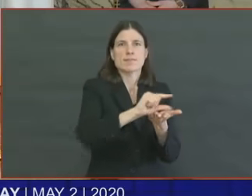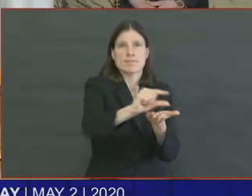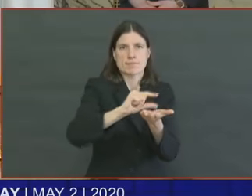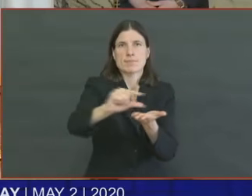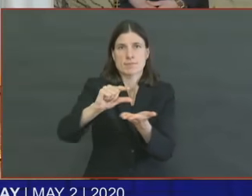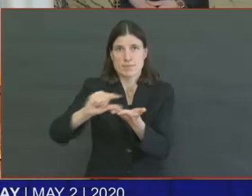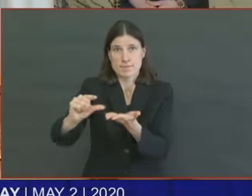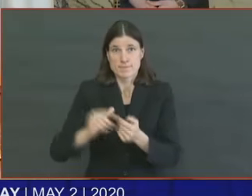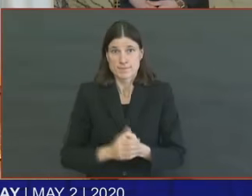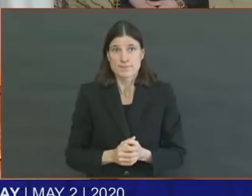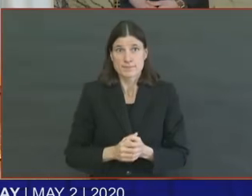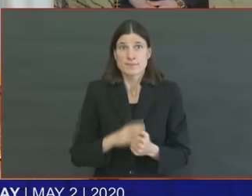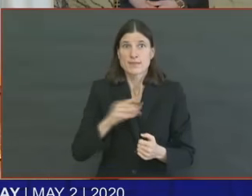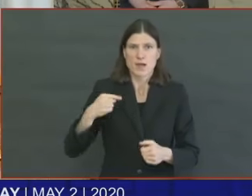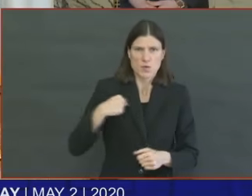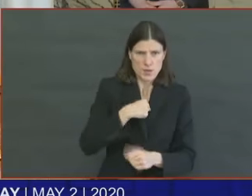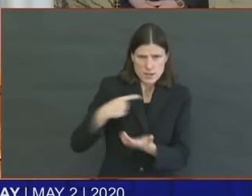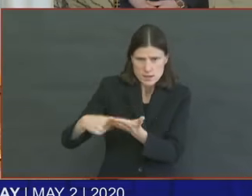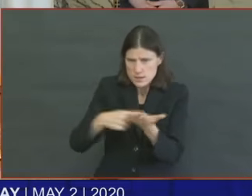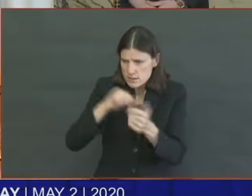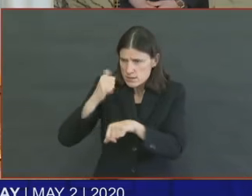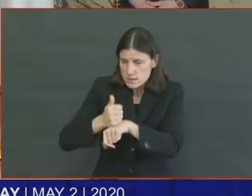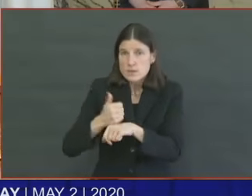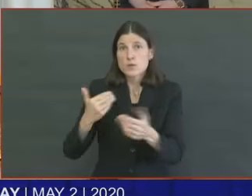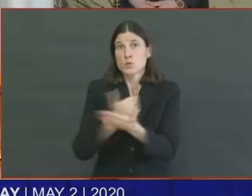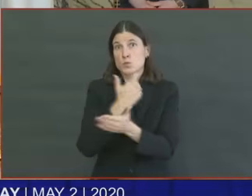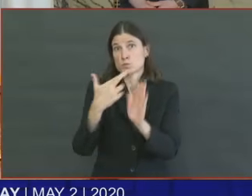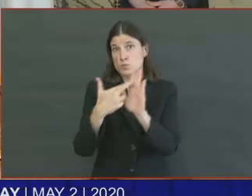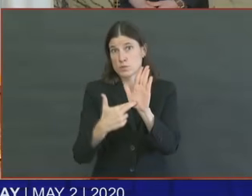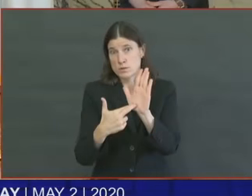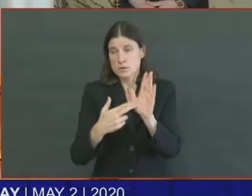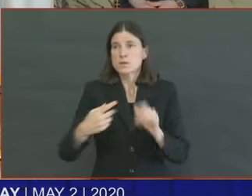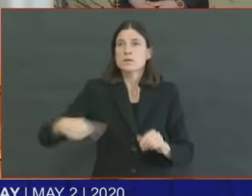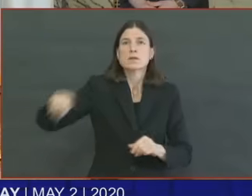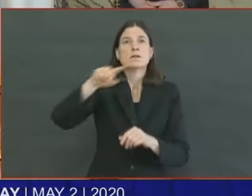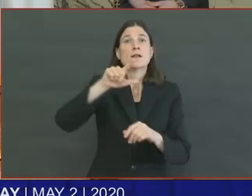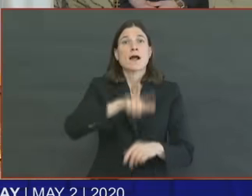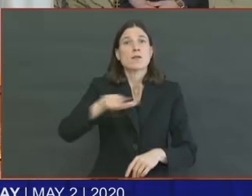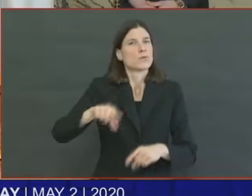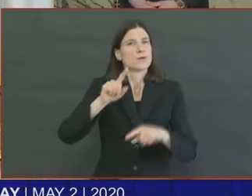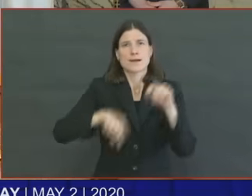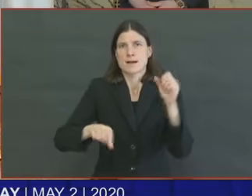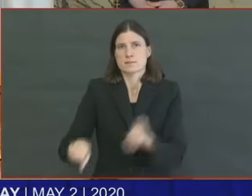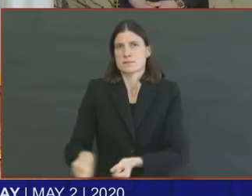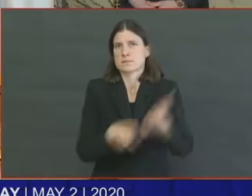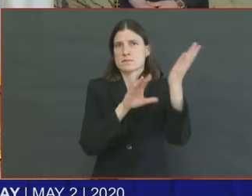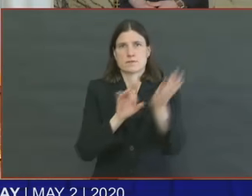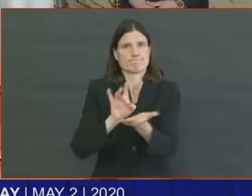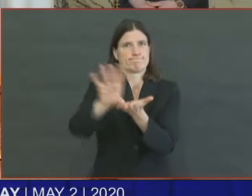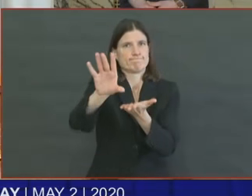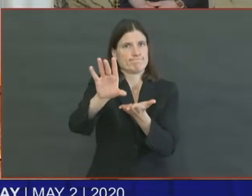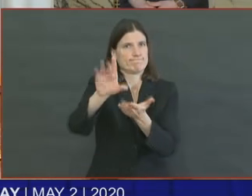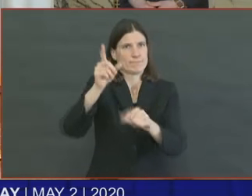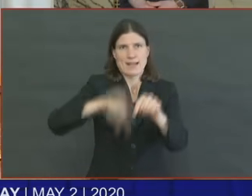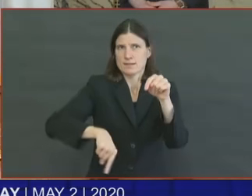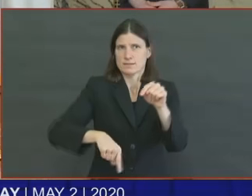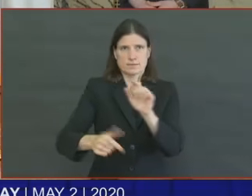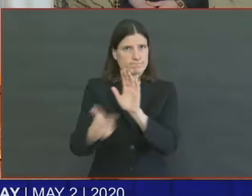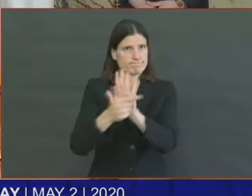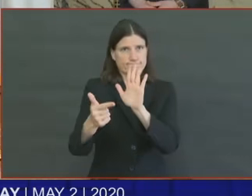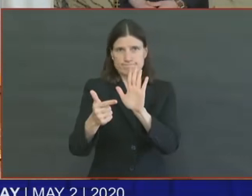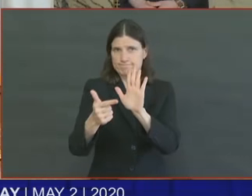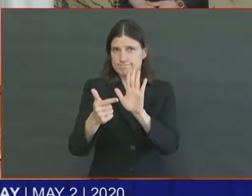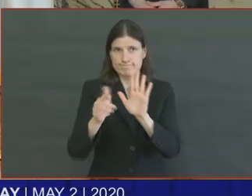this is $1.5 million, a grant of up to $5,000 to support past due rent payments. It's available now,